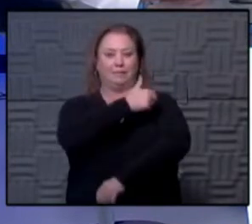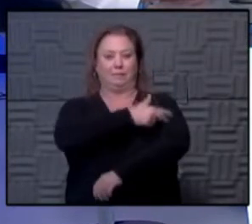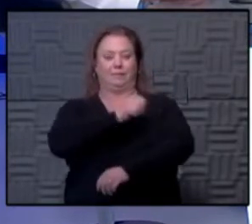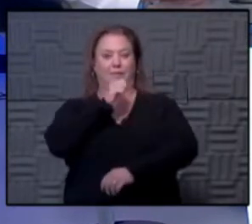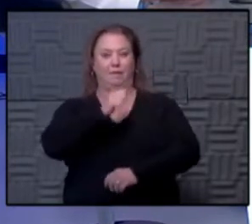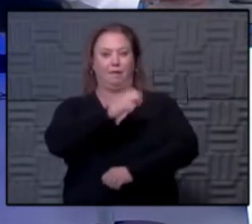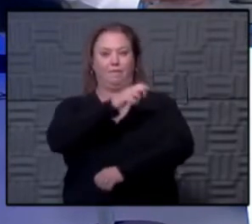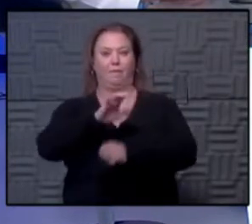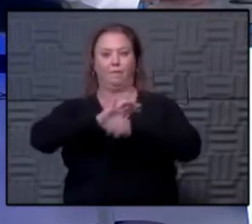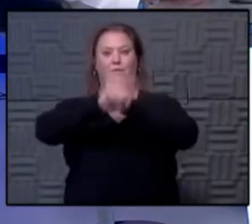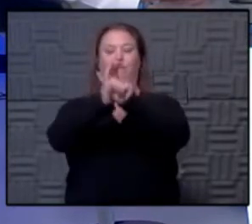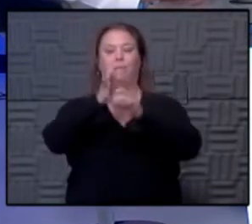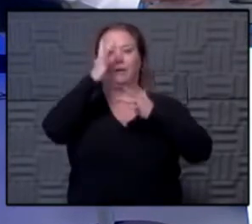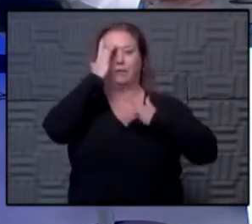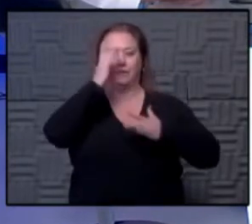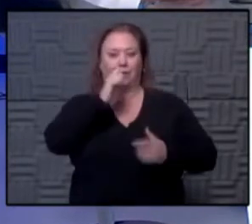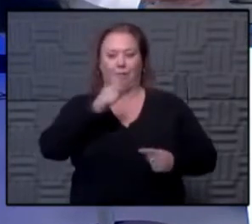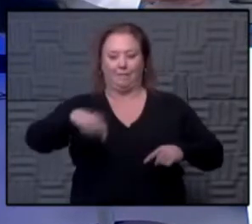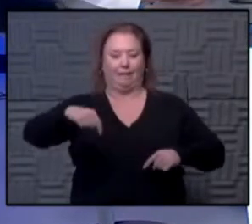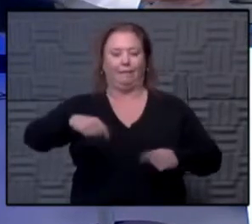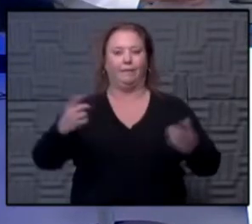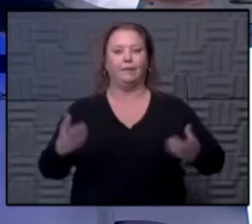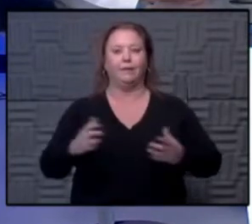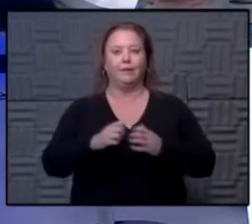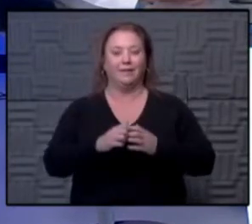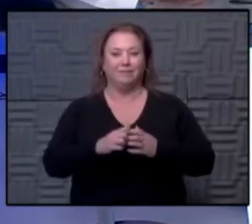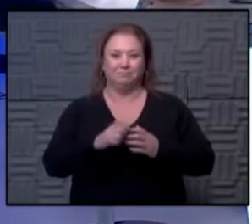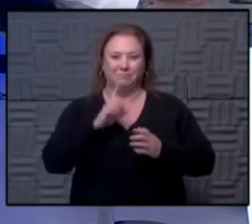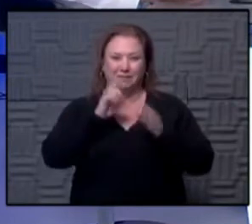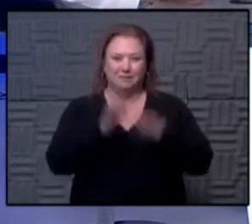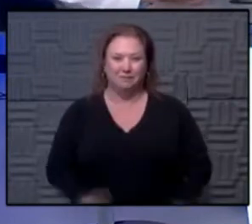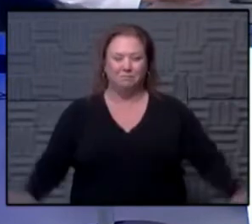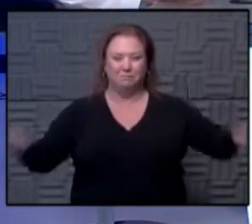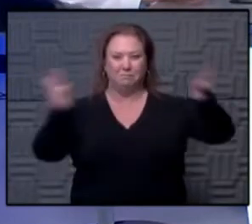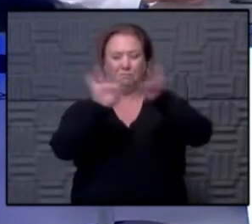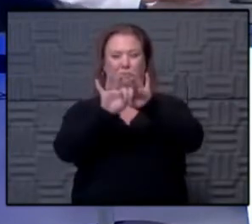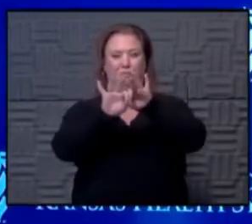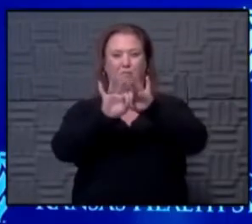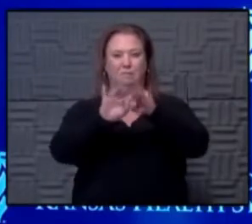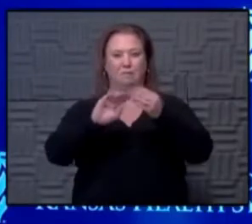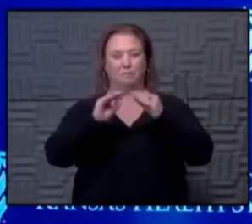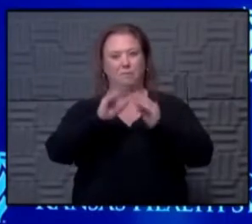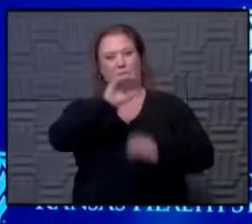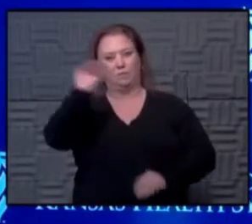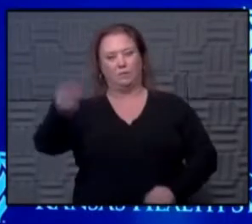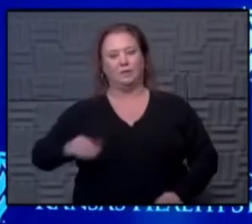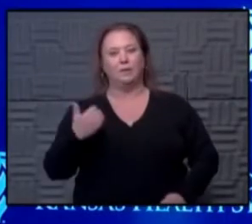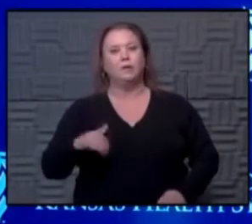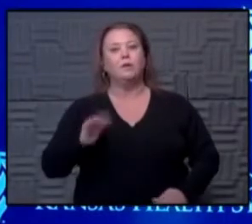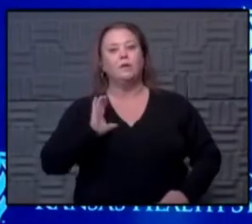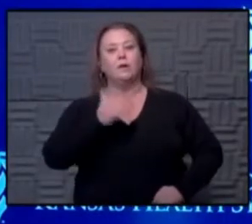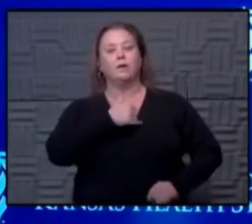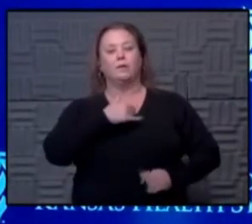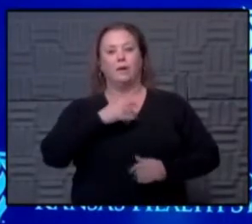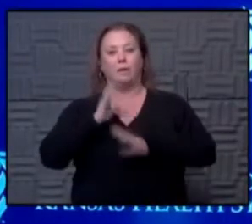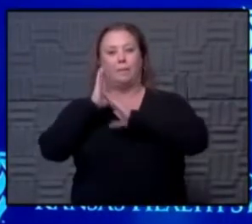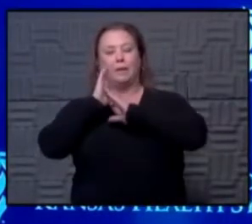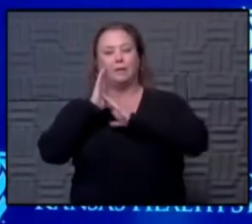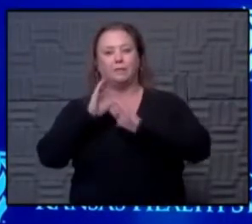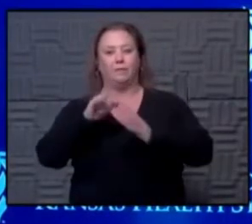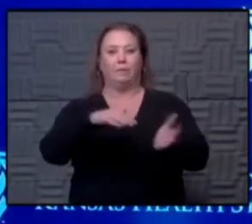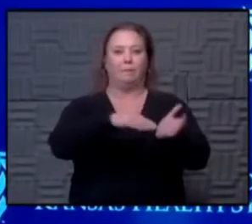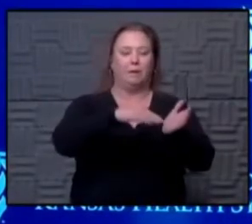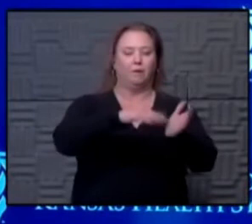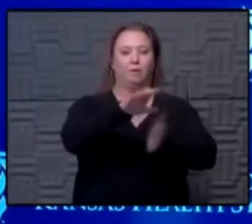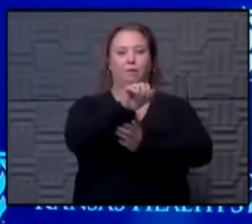weren't for COVID disease. And that's not an insignificant percentage of our actual beds for medical surgical